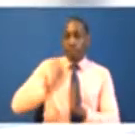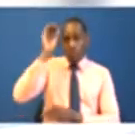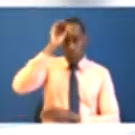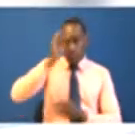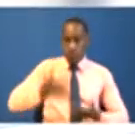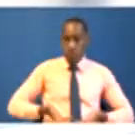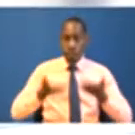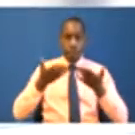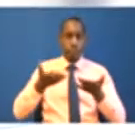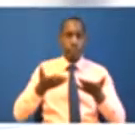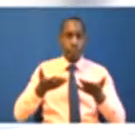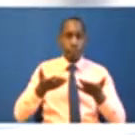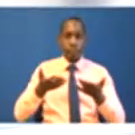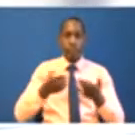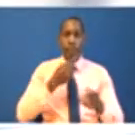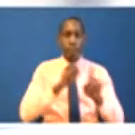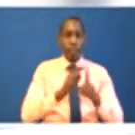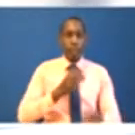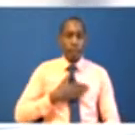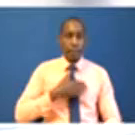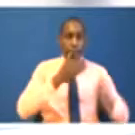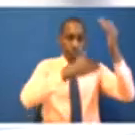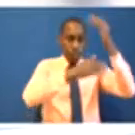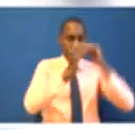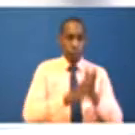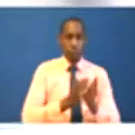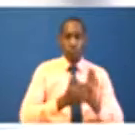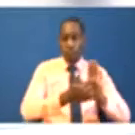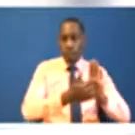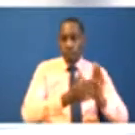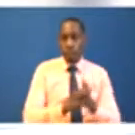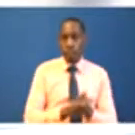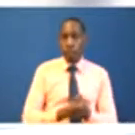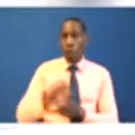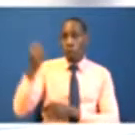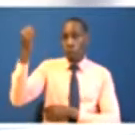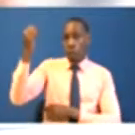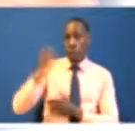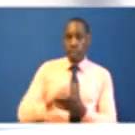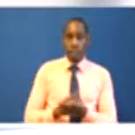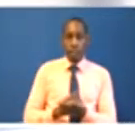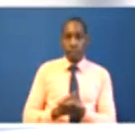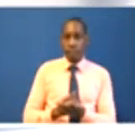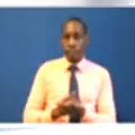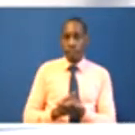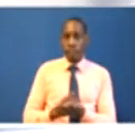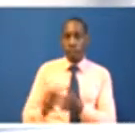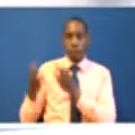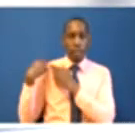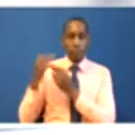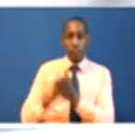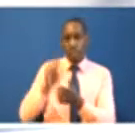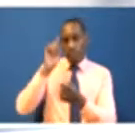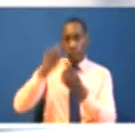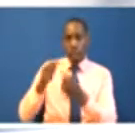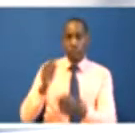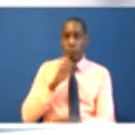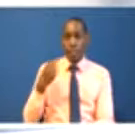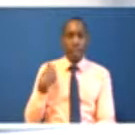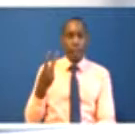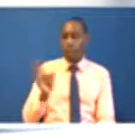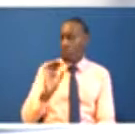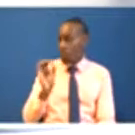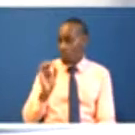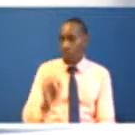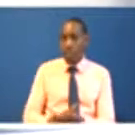on what my brother omega said in politics you have no business being number two because if you're